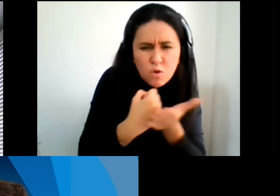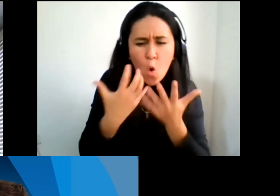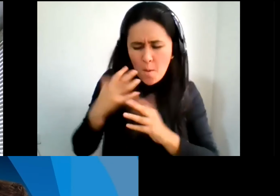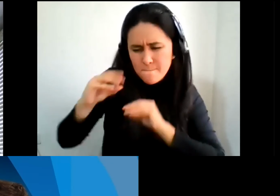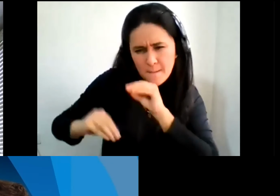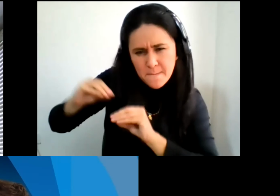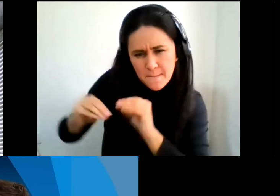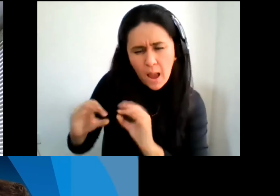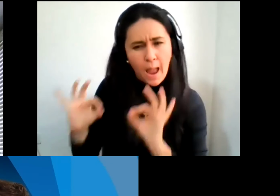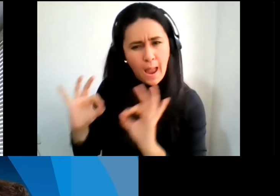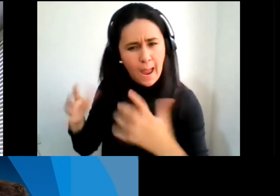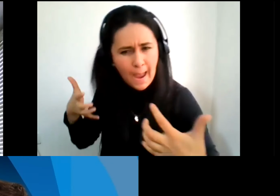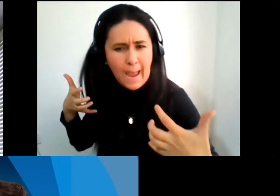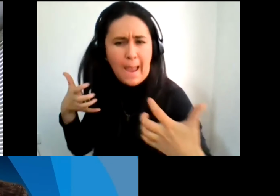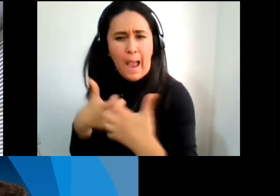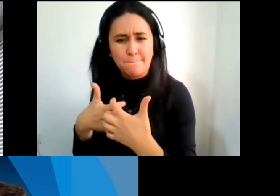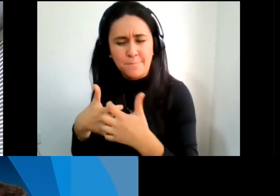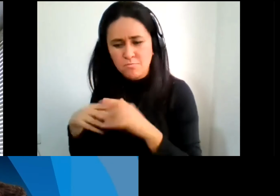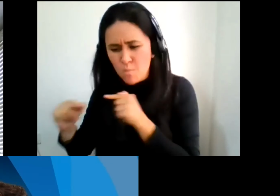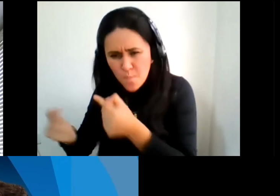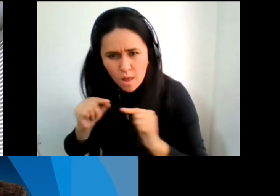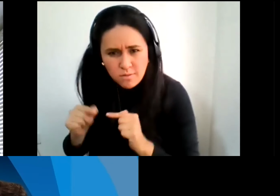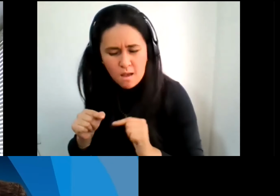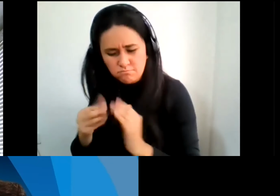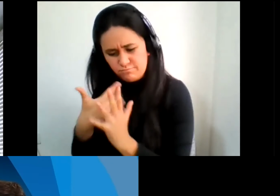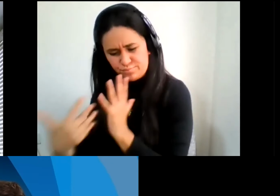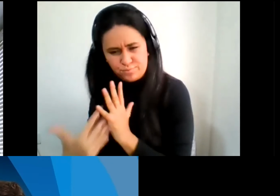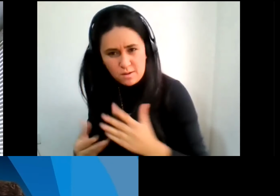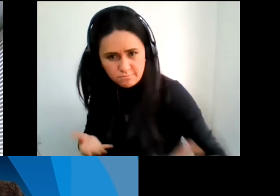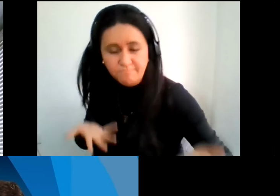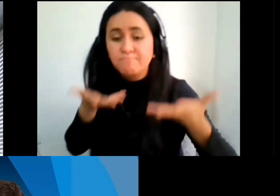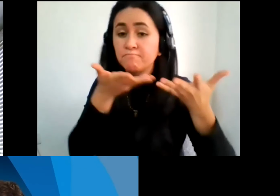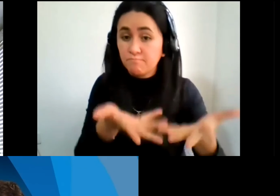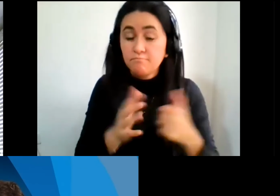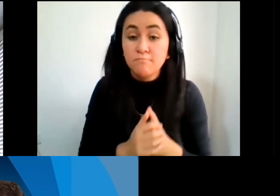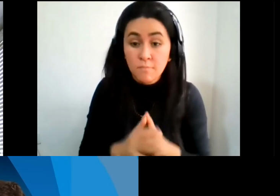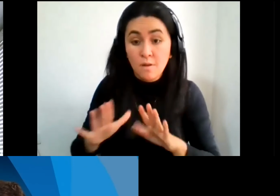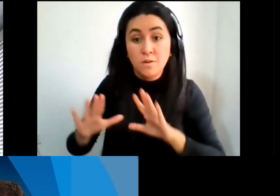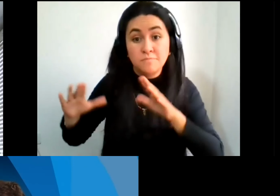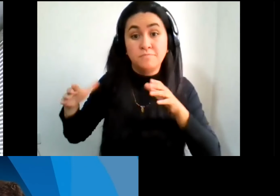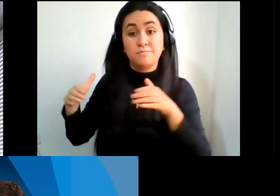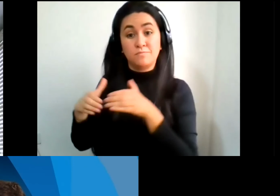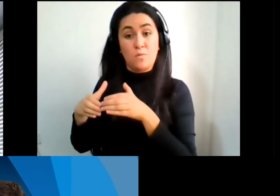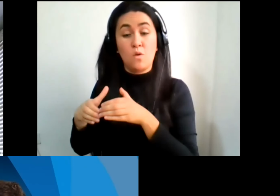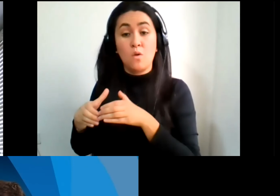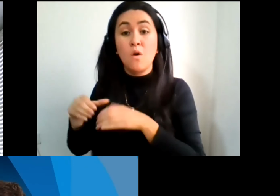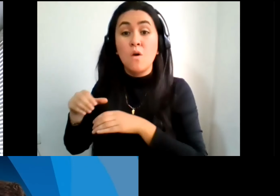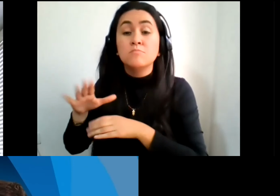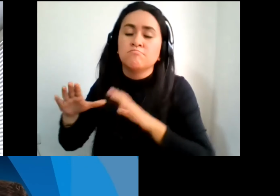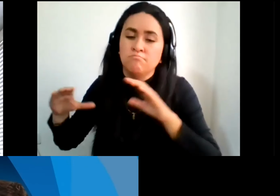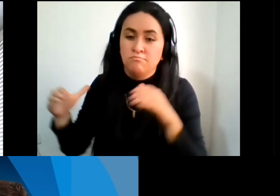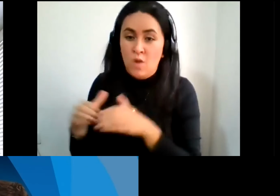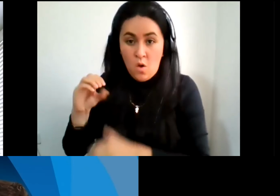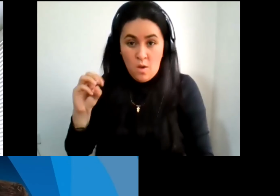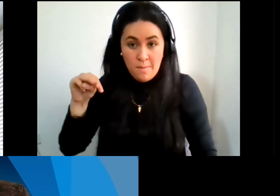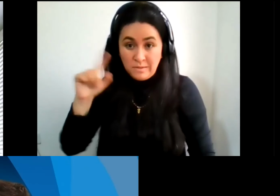input in policy formulations? We saw the methodologic and conceptual framework used by the World Health